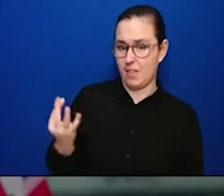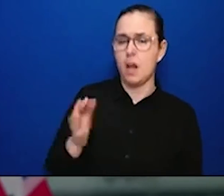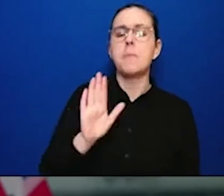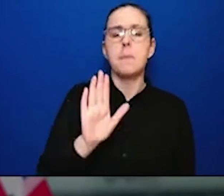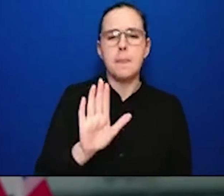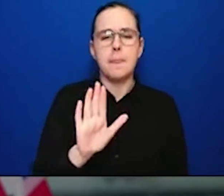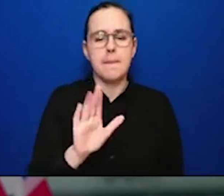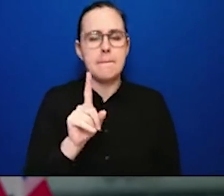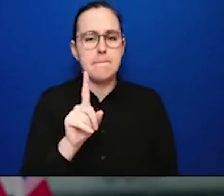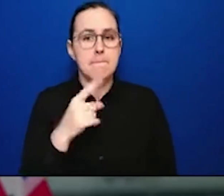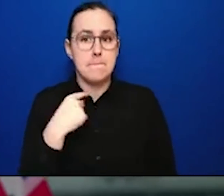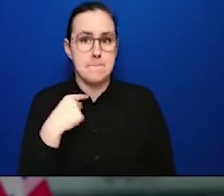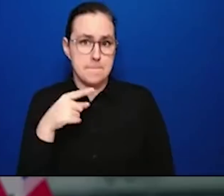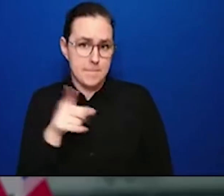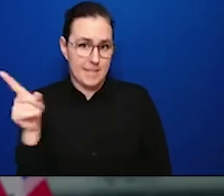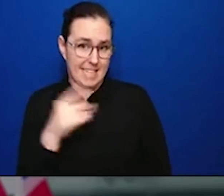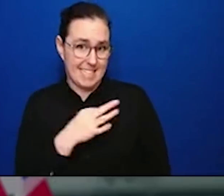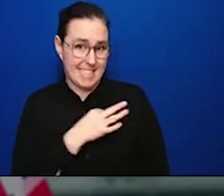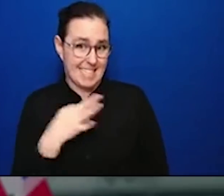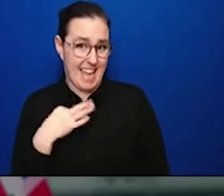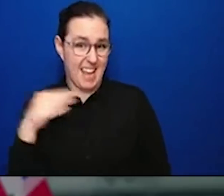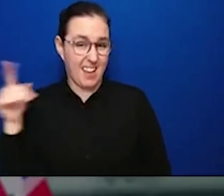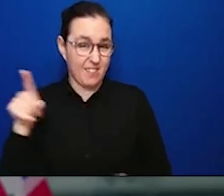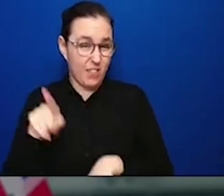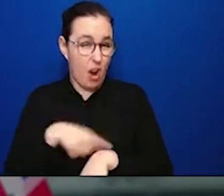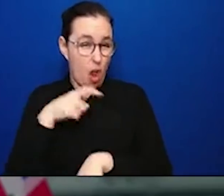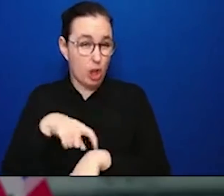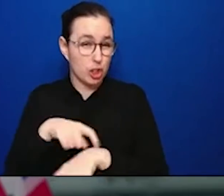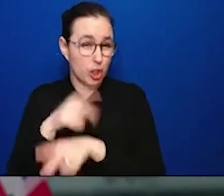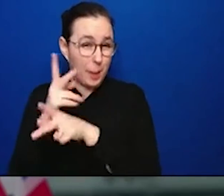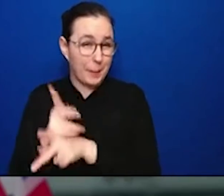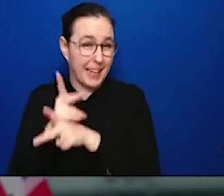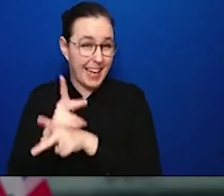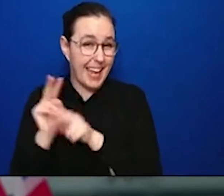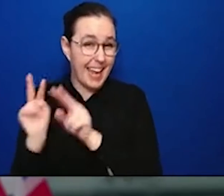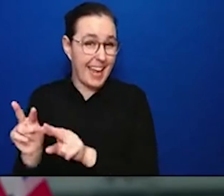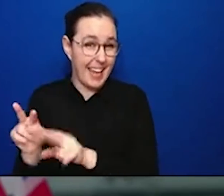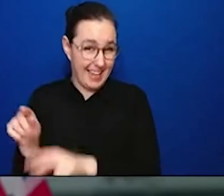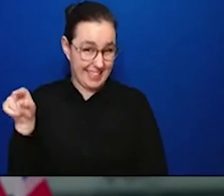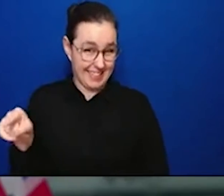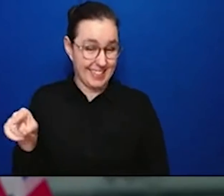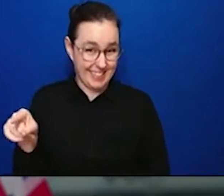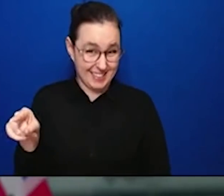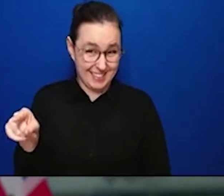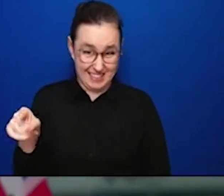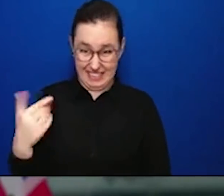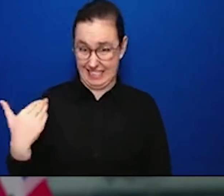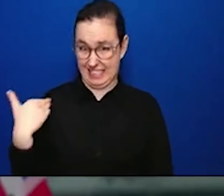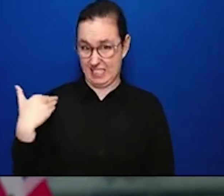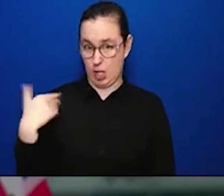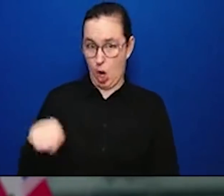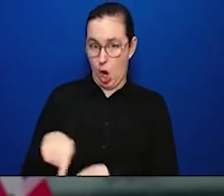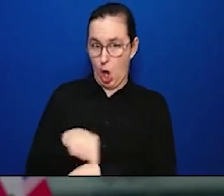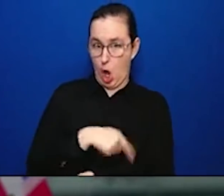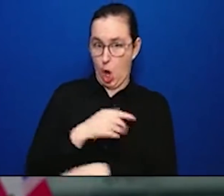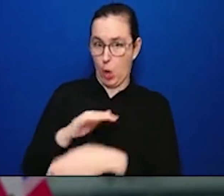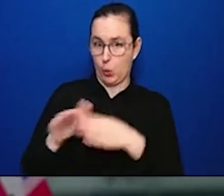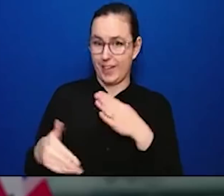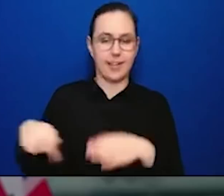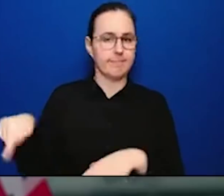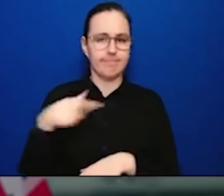our long-term care sector, particularly as we were going into this long weekend past, we instituted restrictions